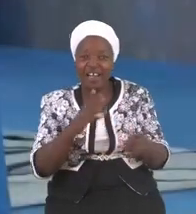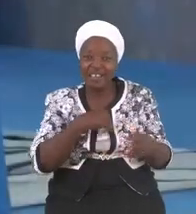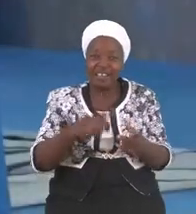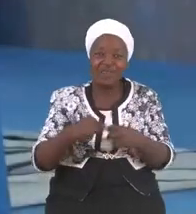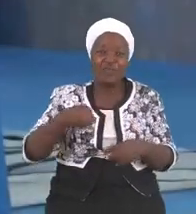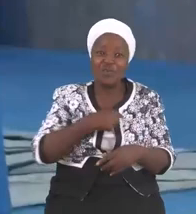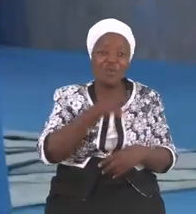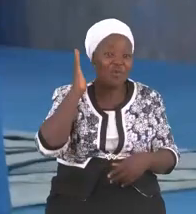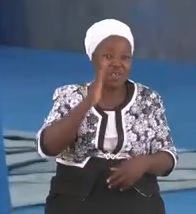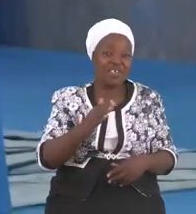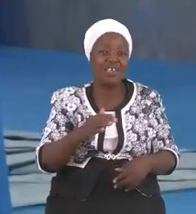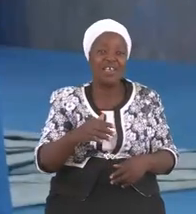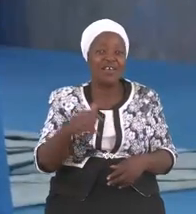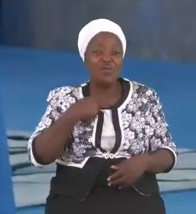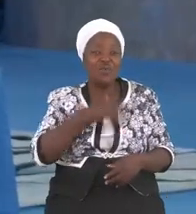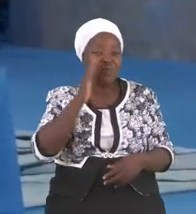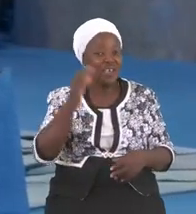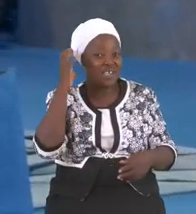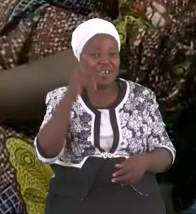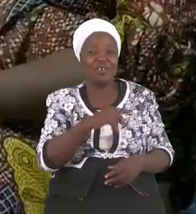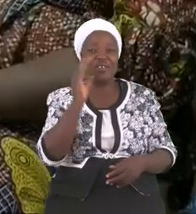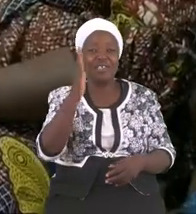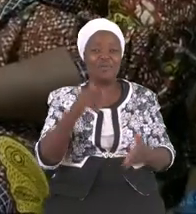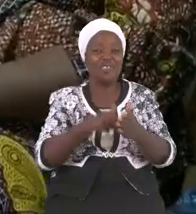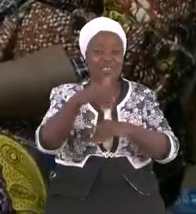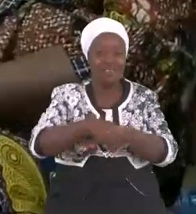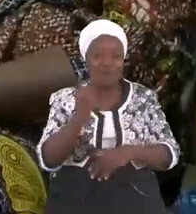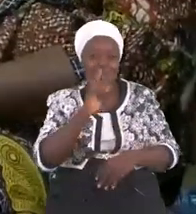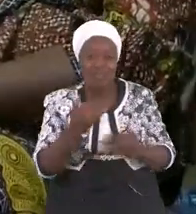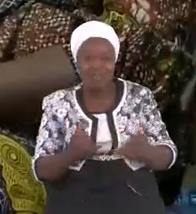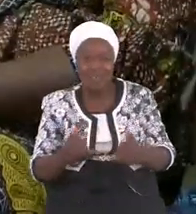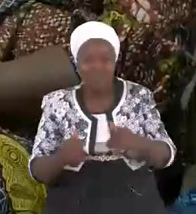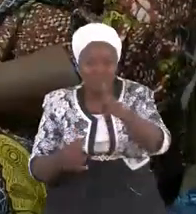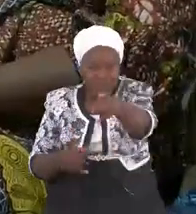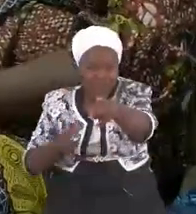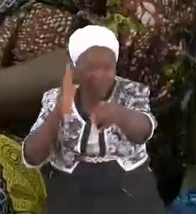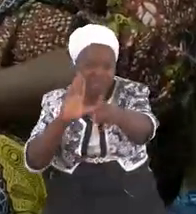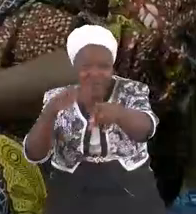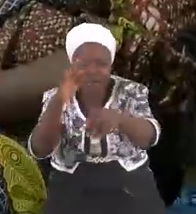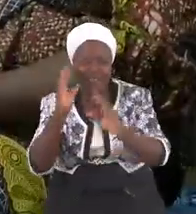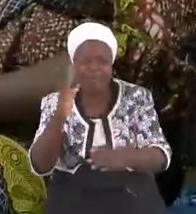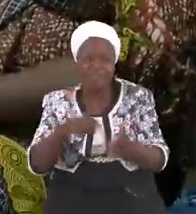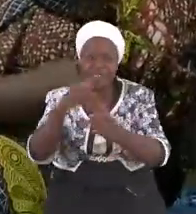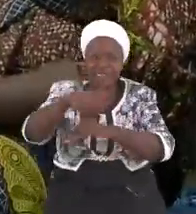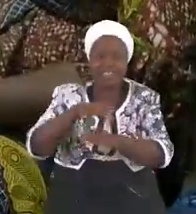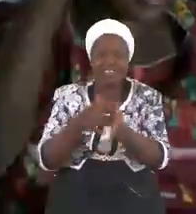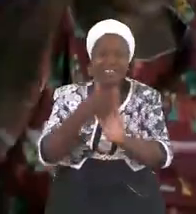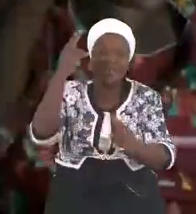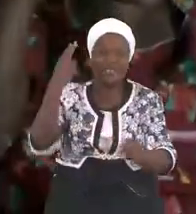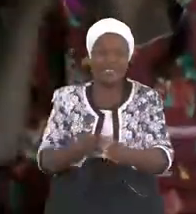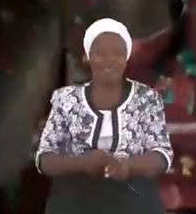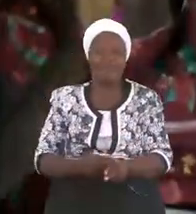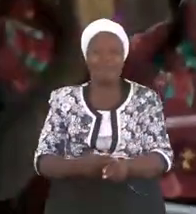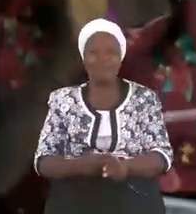your testimony tonight. Where are you? You will give your testimony tonight in Jesus'